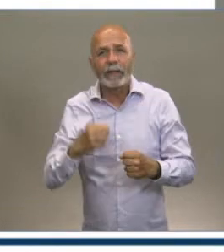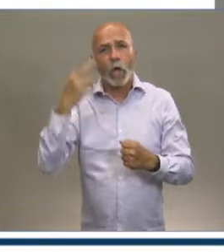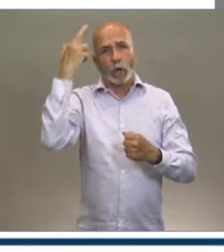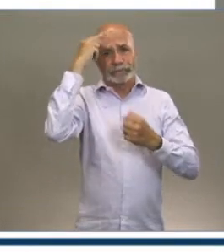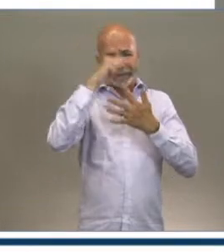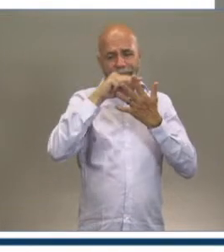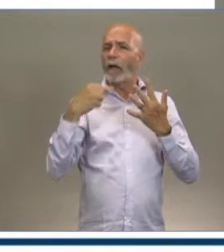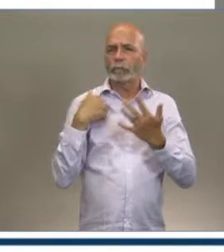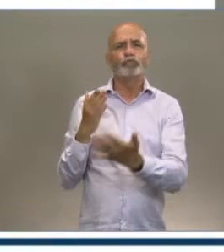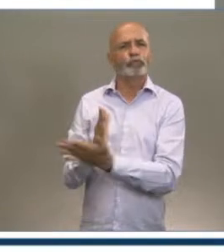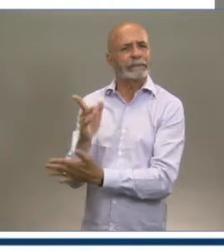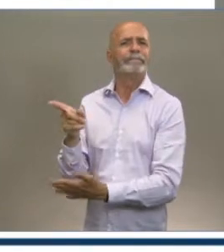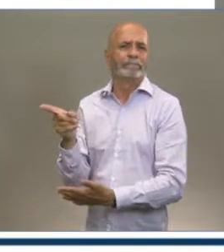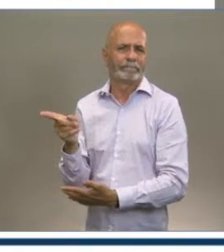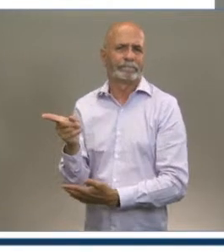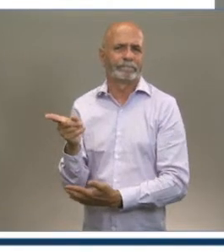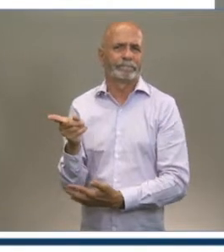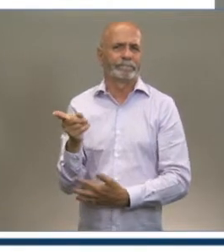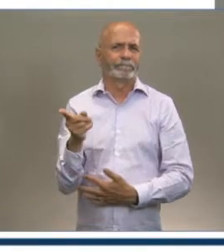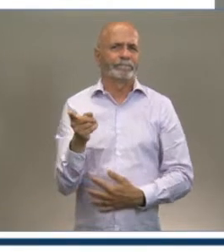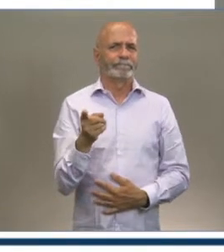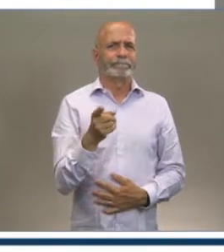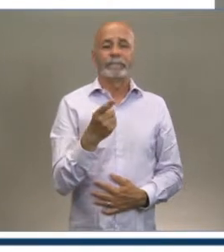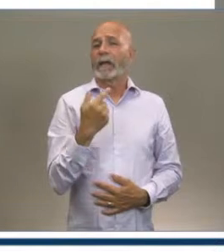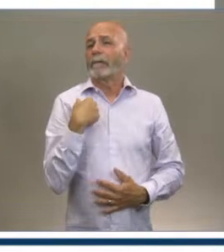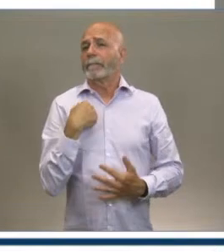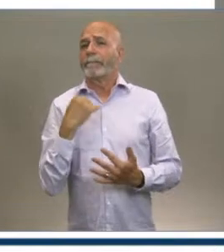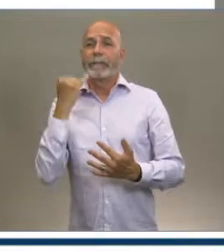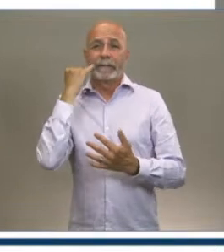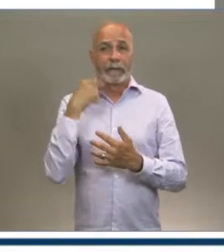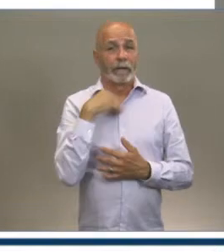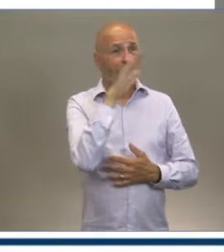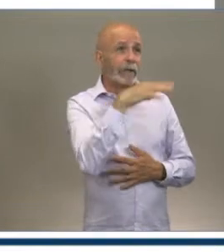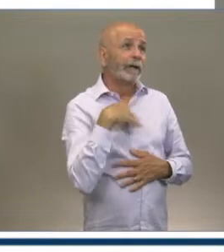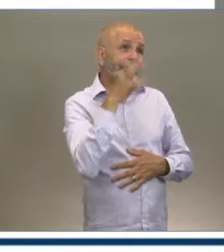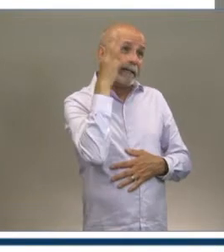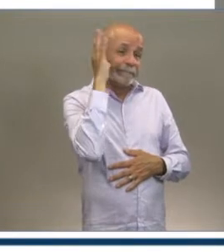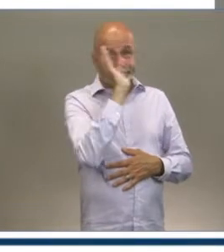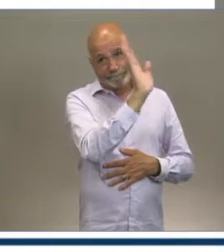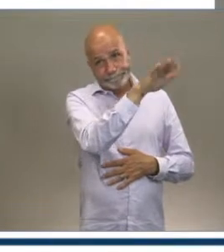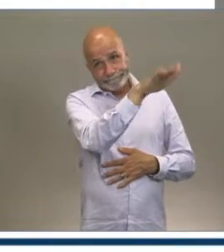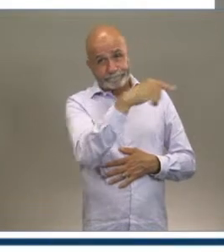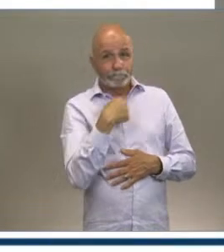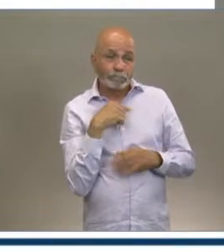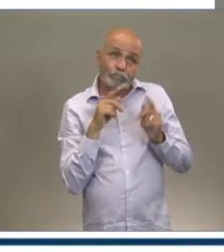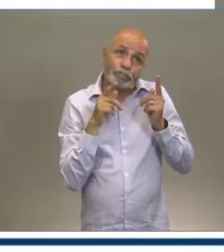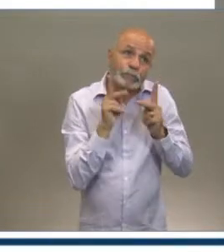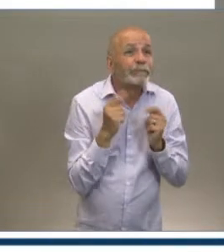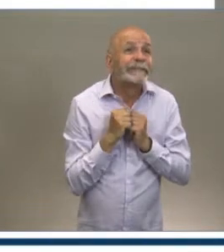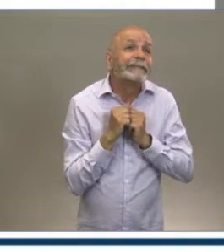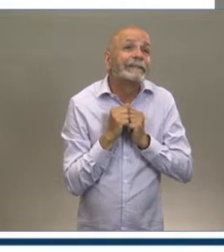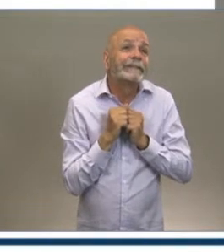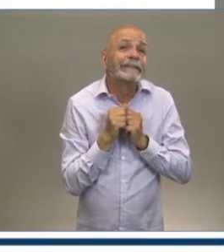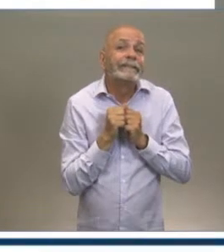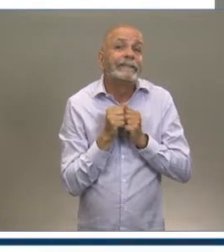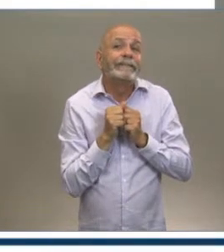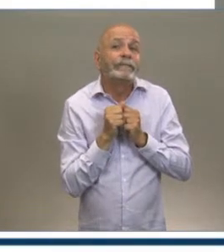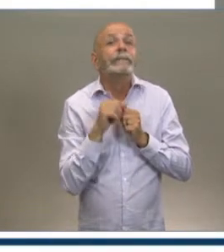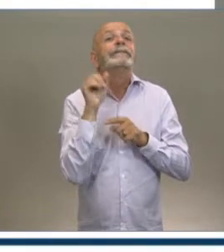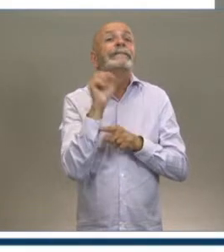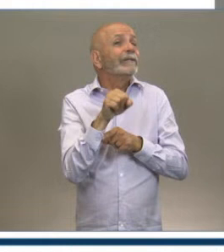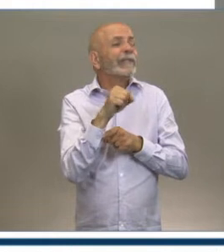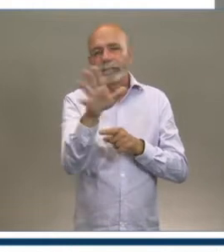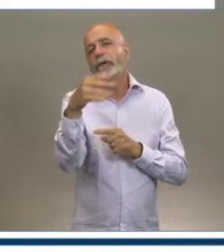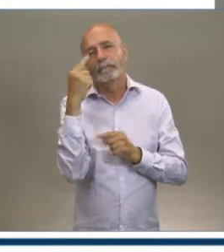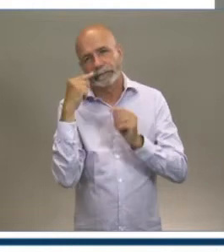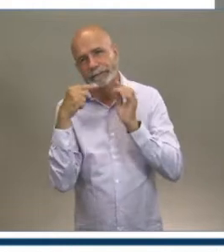that we ask for consent from parents, but if the consent is not there in grade 7, whether they're